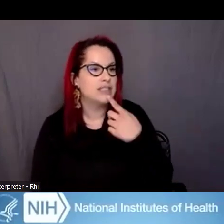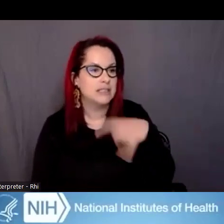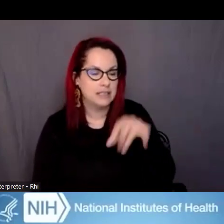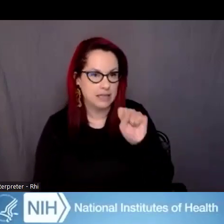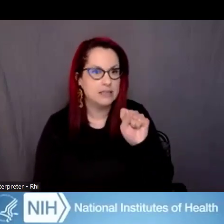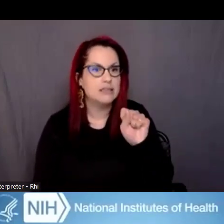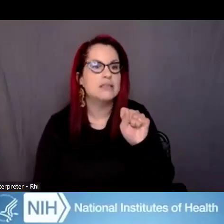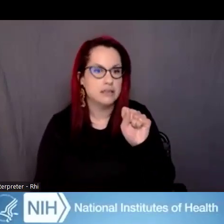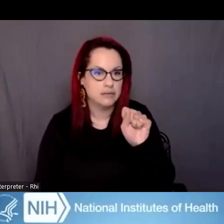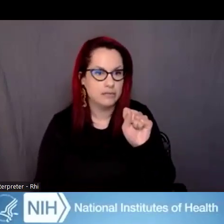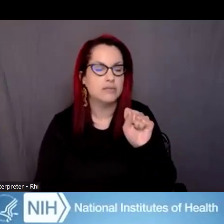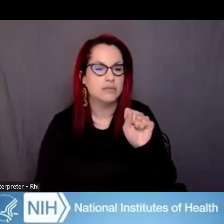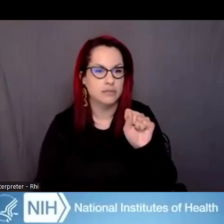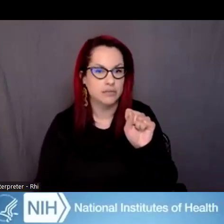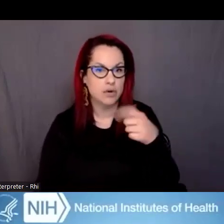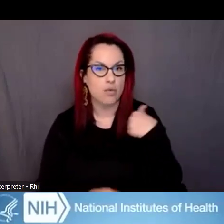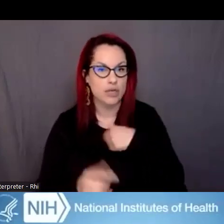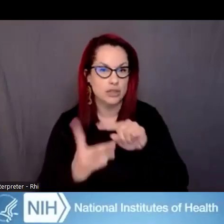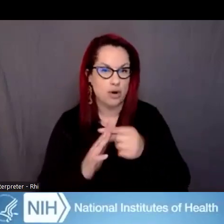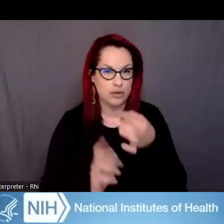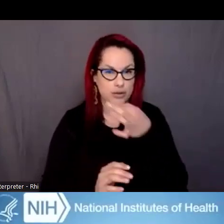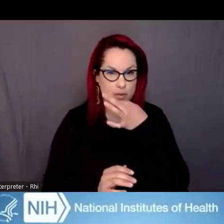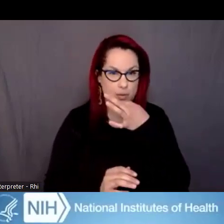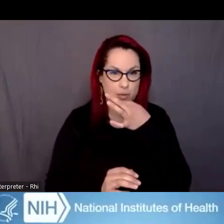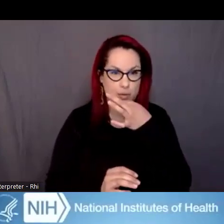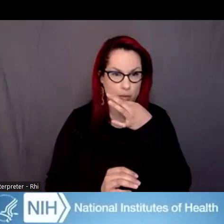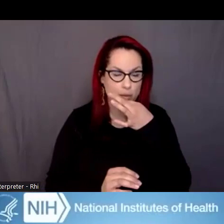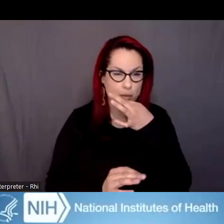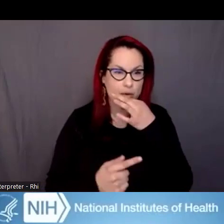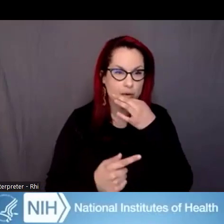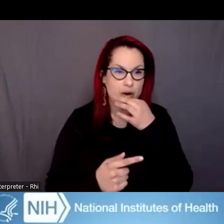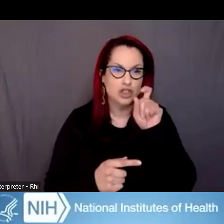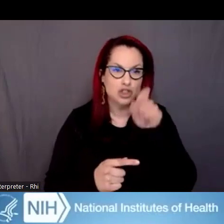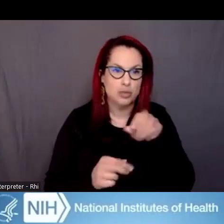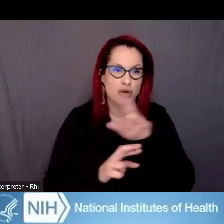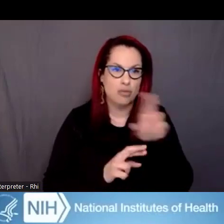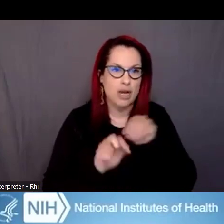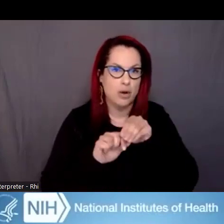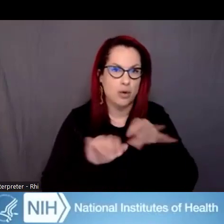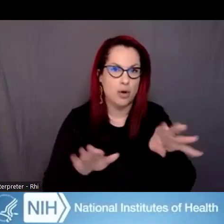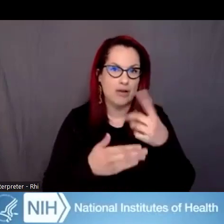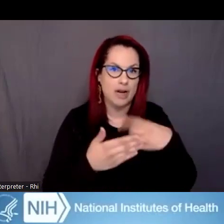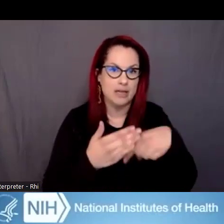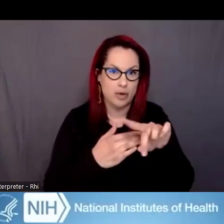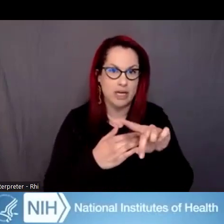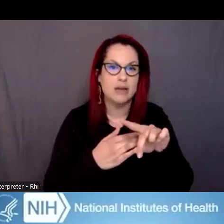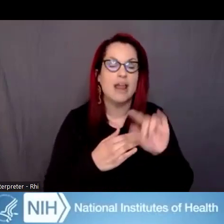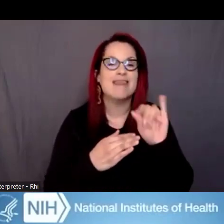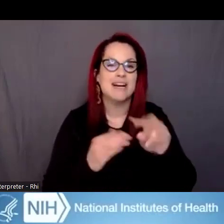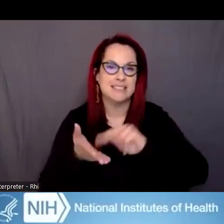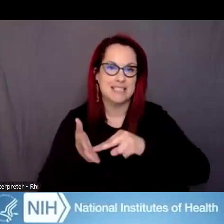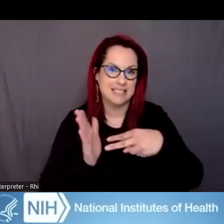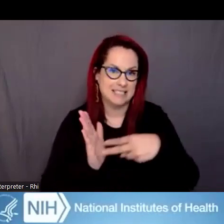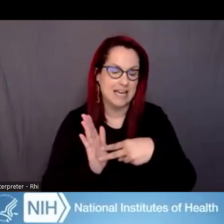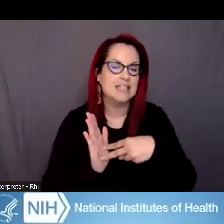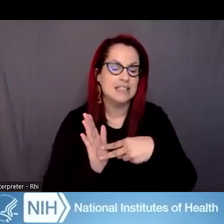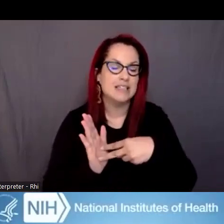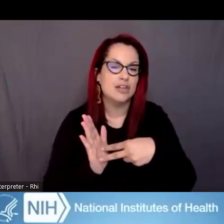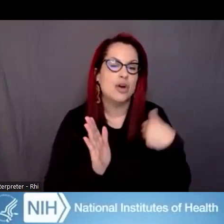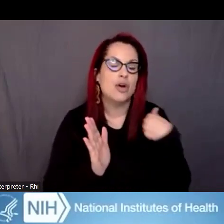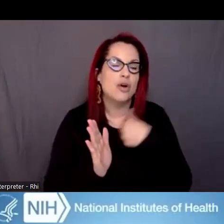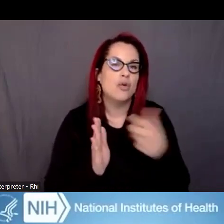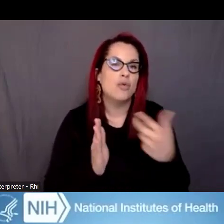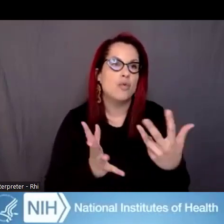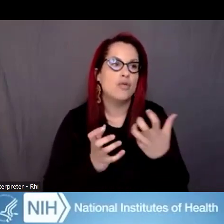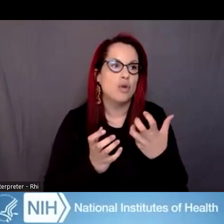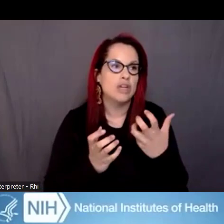that soon, and they basically should be going out next week. That is the intent, to basically bring it to